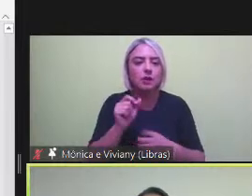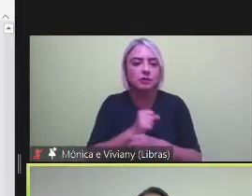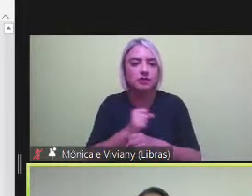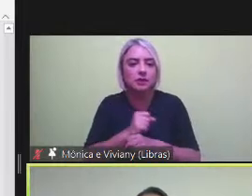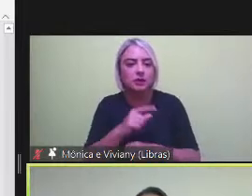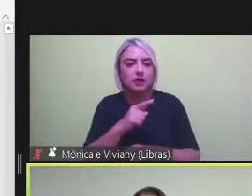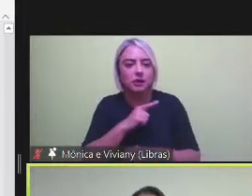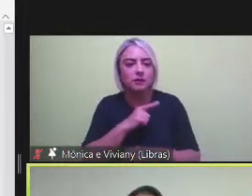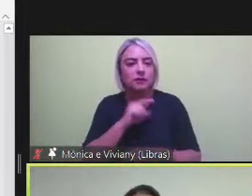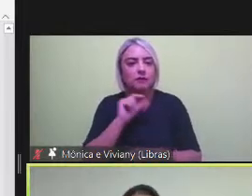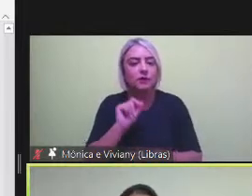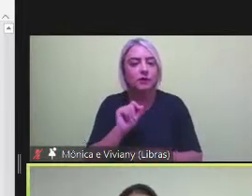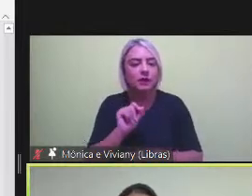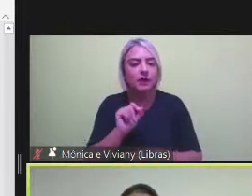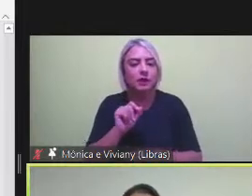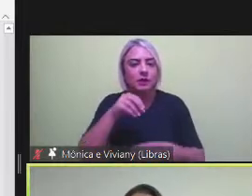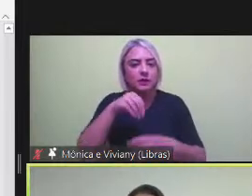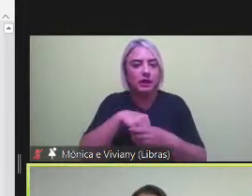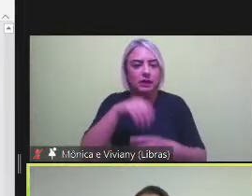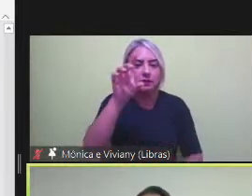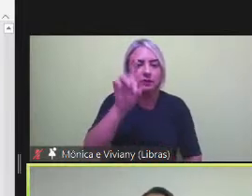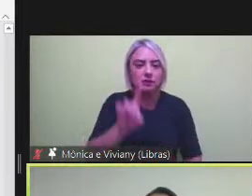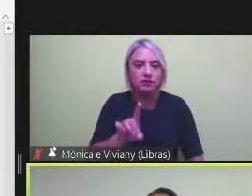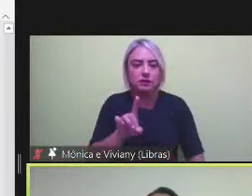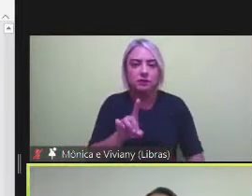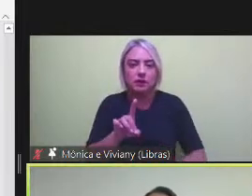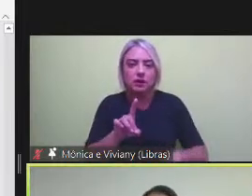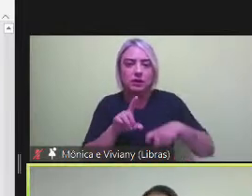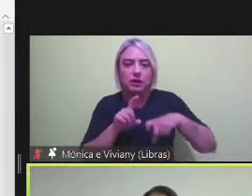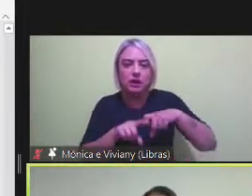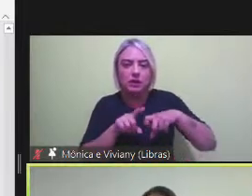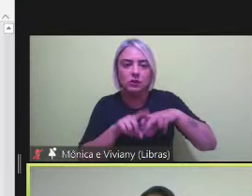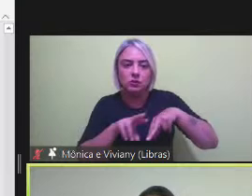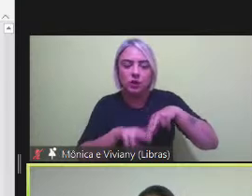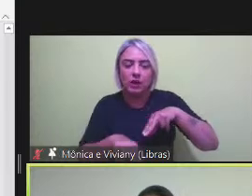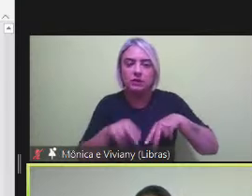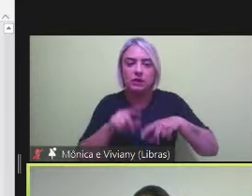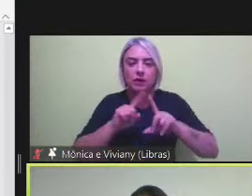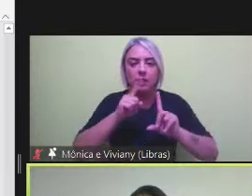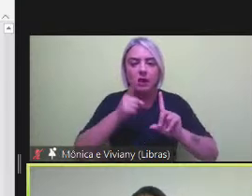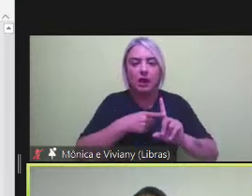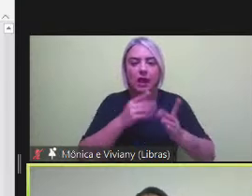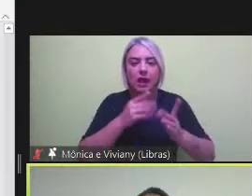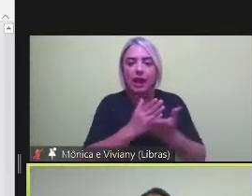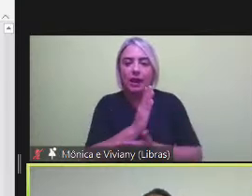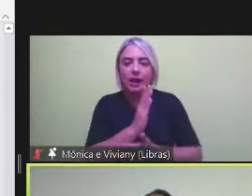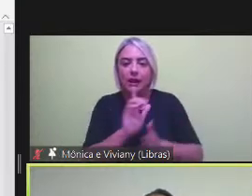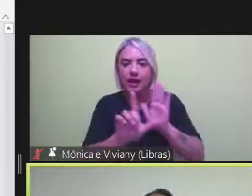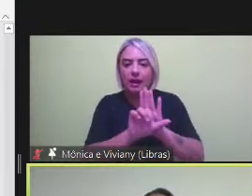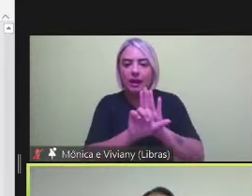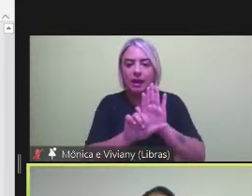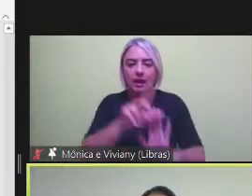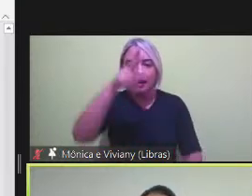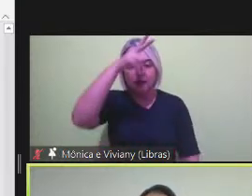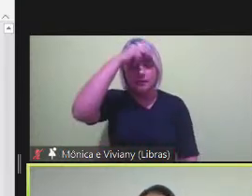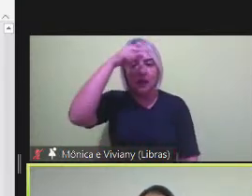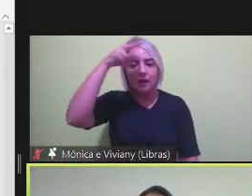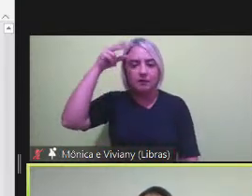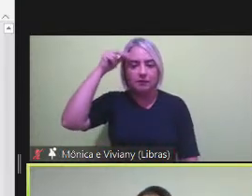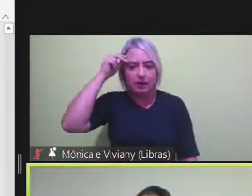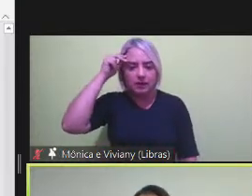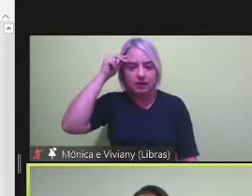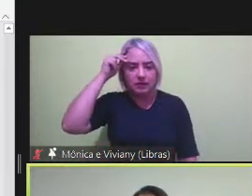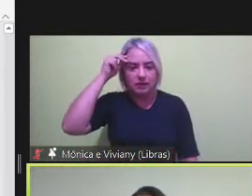this year that we had because it was within the sexual and reproductive rights, the law that was sanctioned by